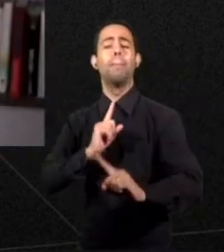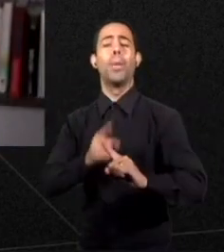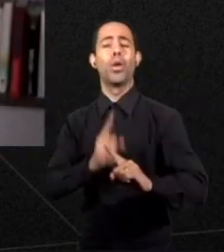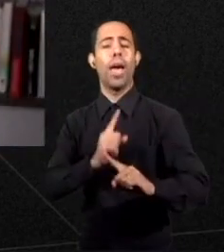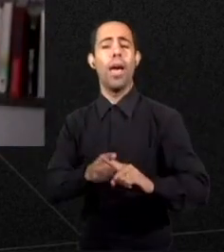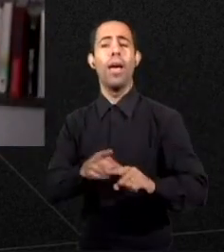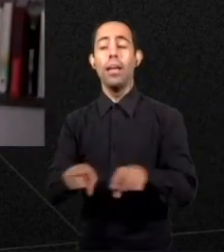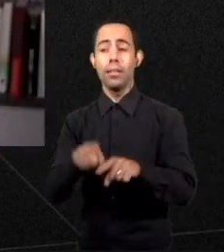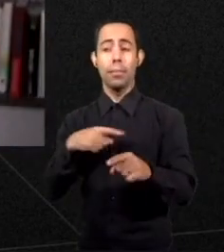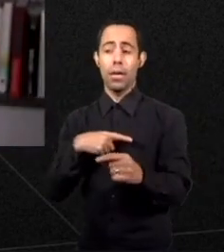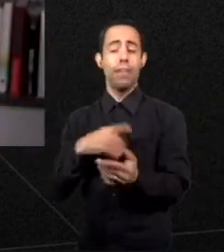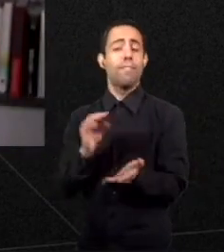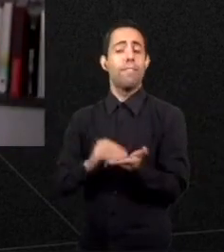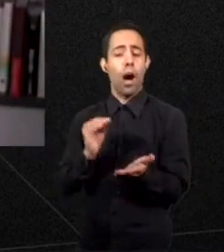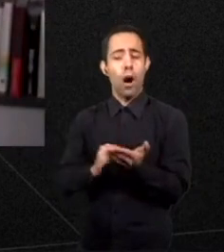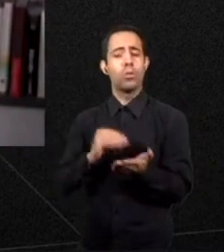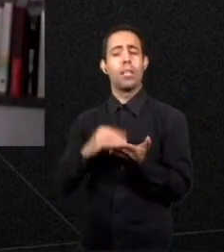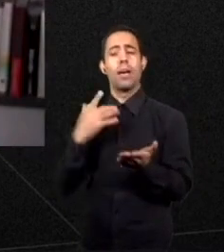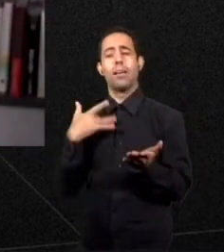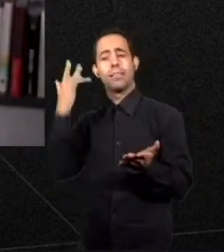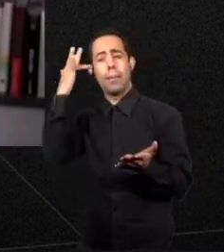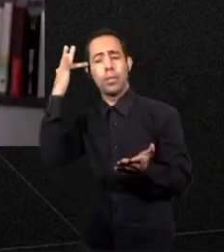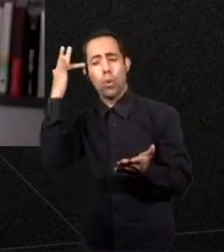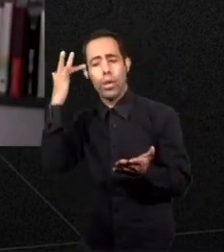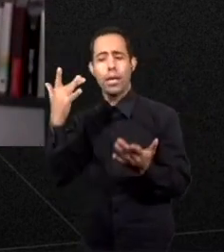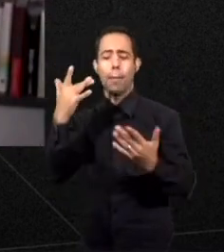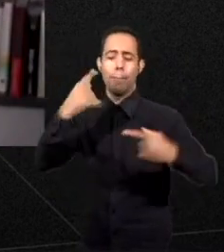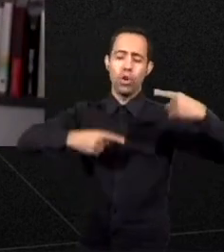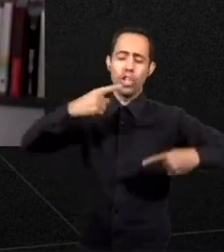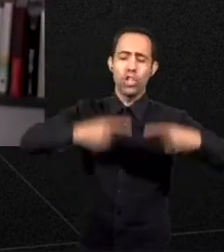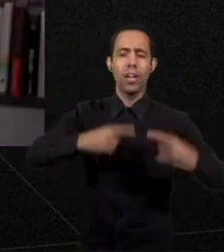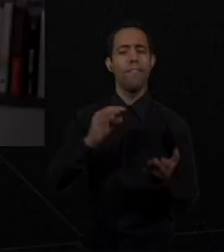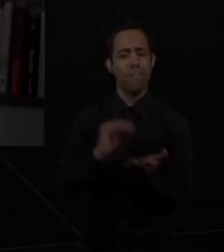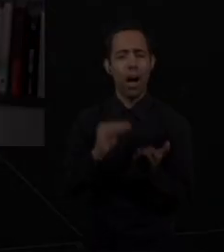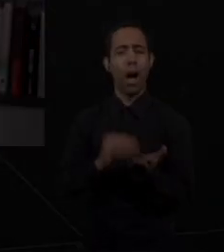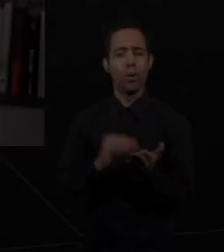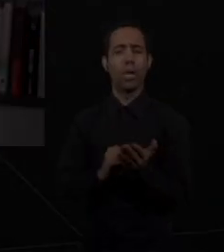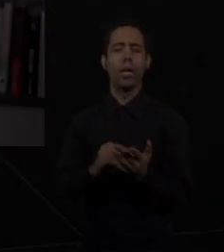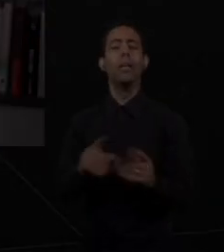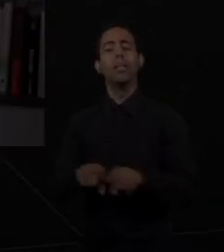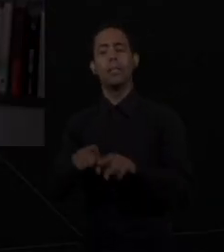political wisdom. We still are making bad political choices.